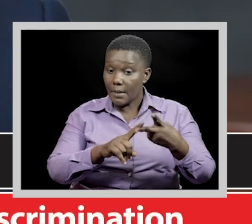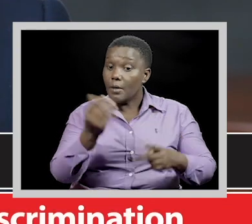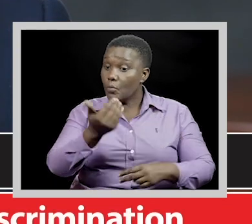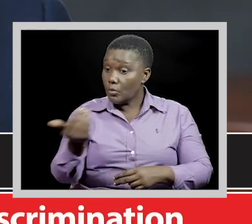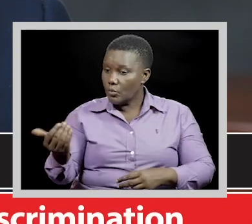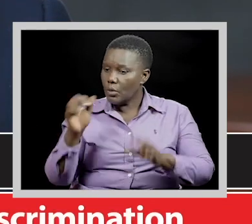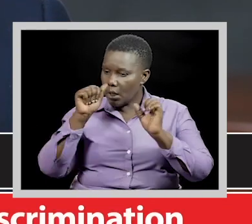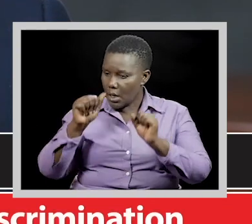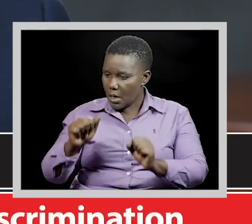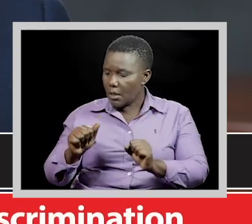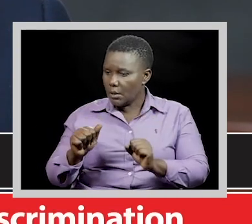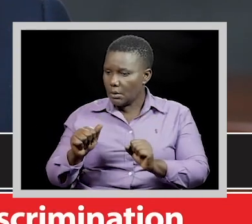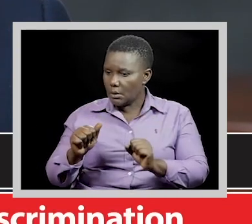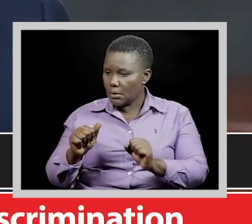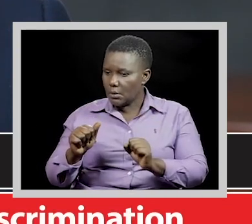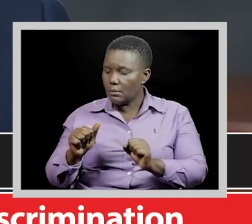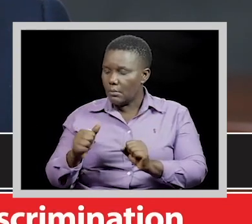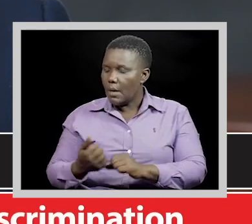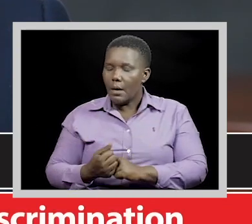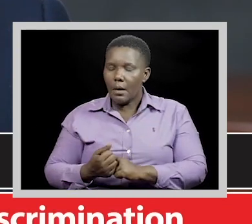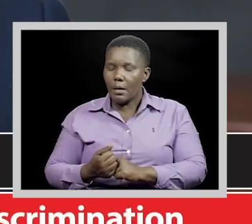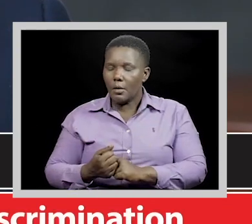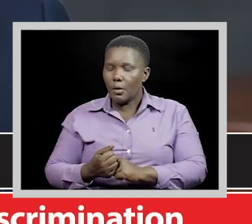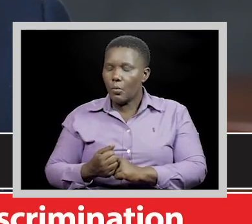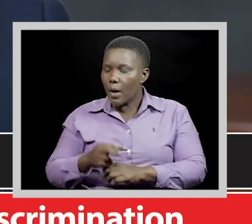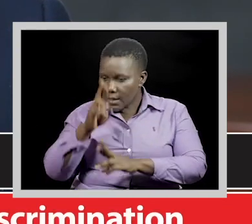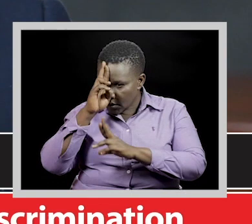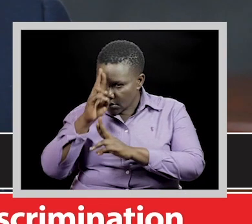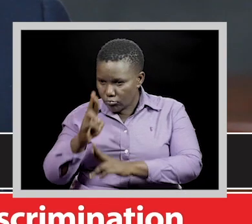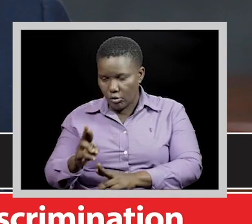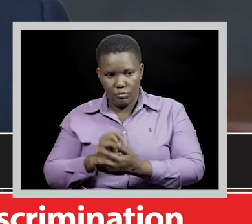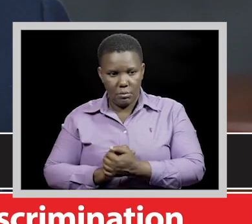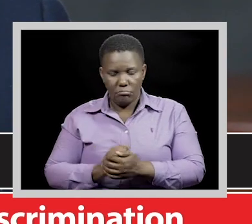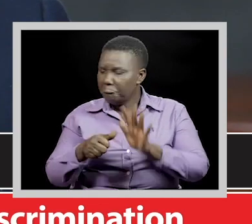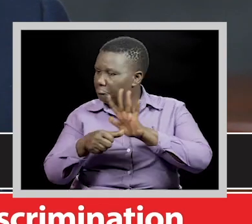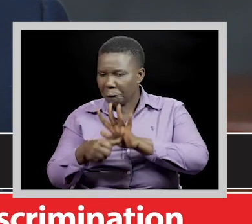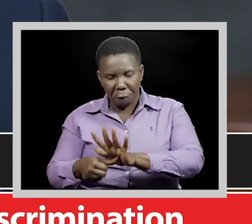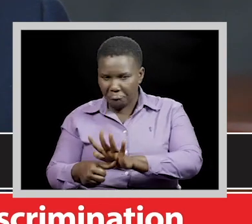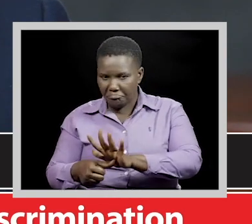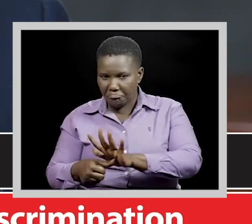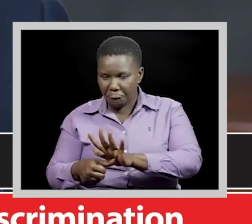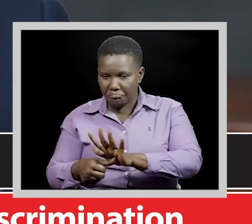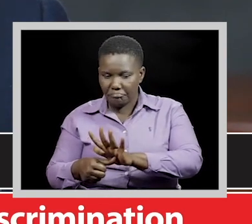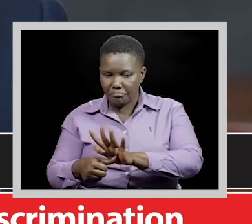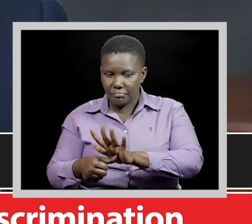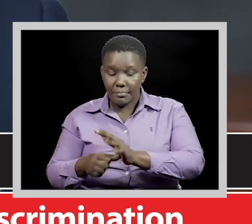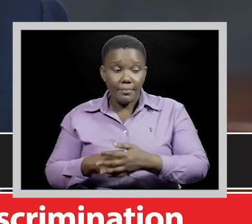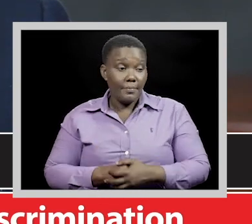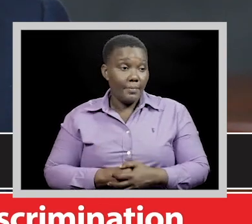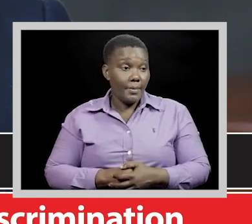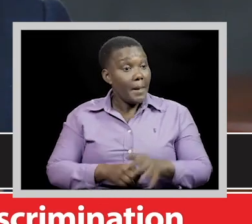child shall be treated with respect and without discrimination of any